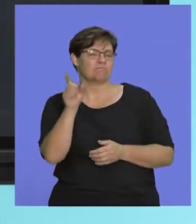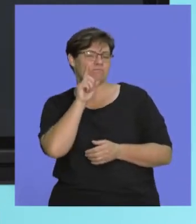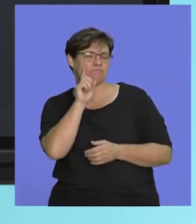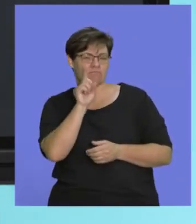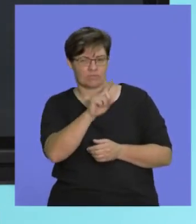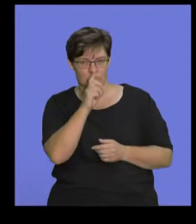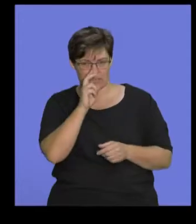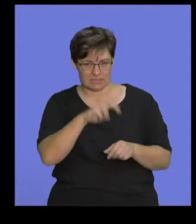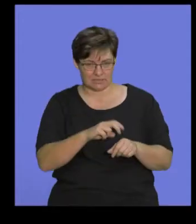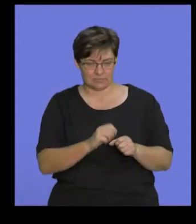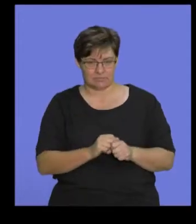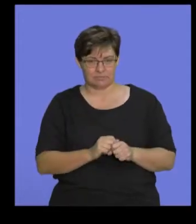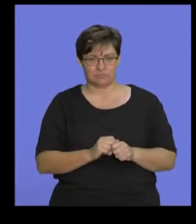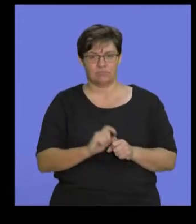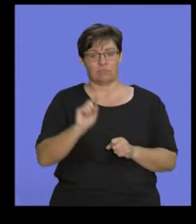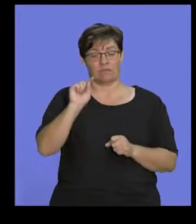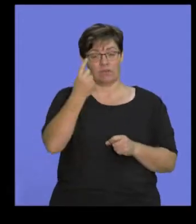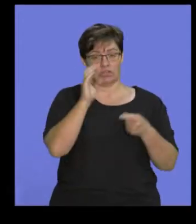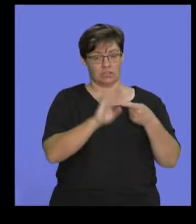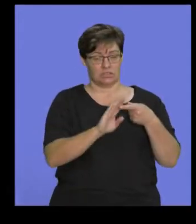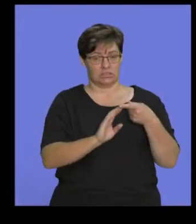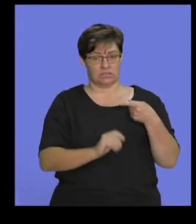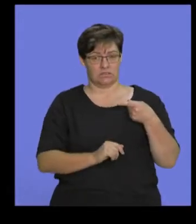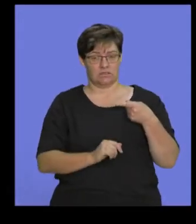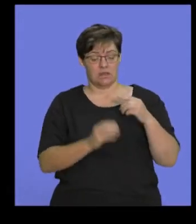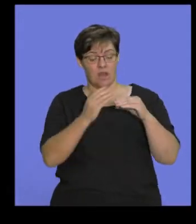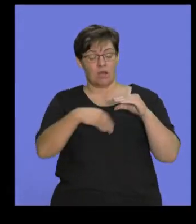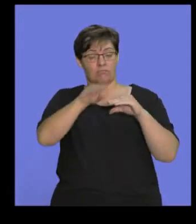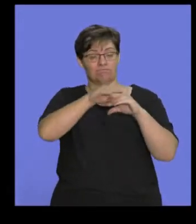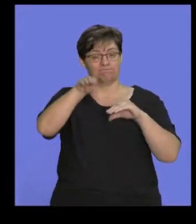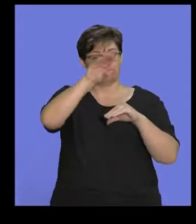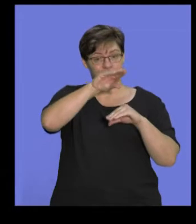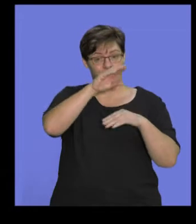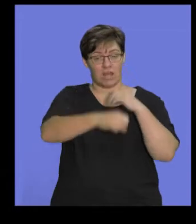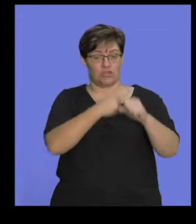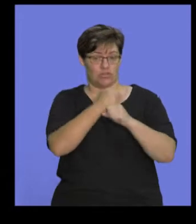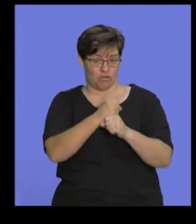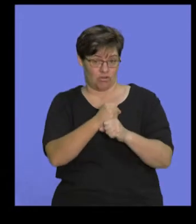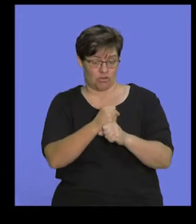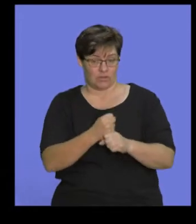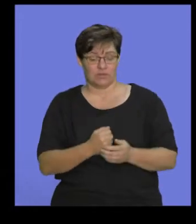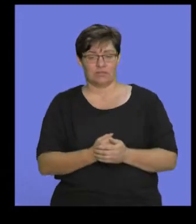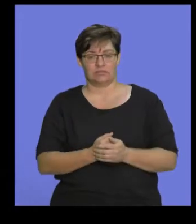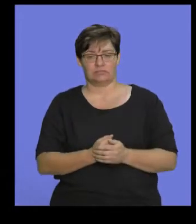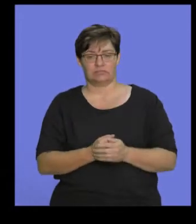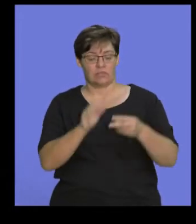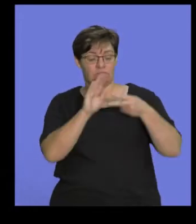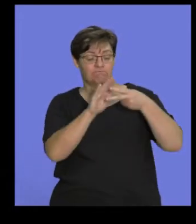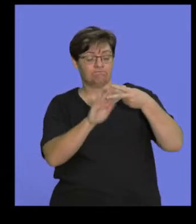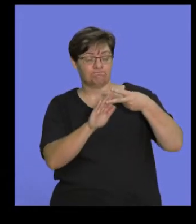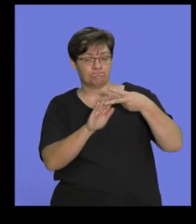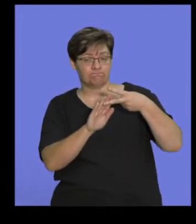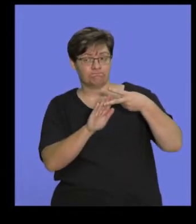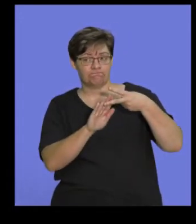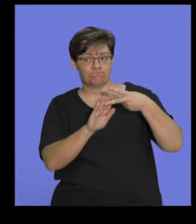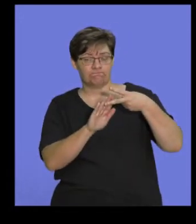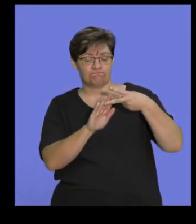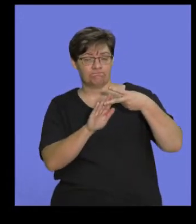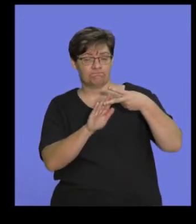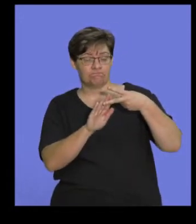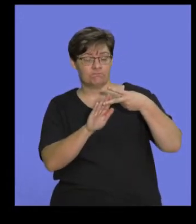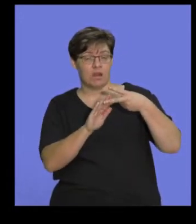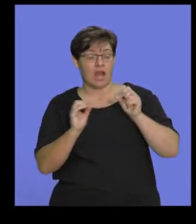exactly what it means. So the first one is when it is compounded yearly, right? The two things that